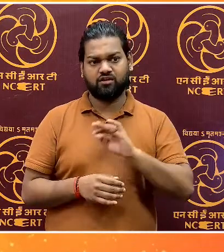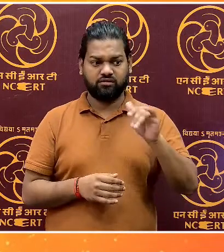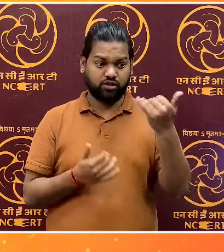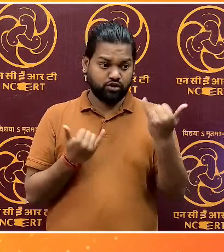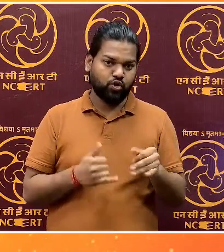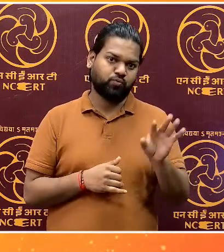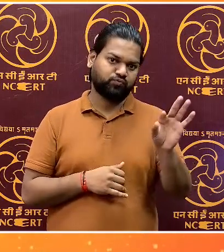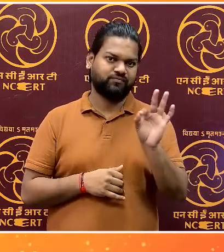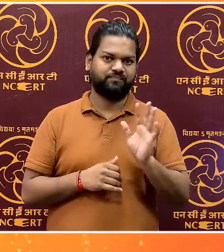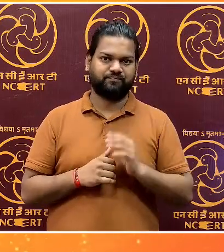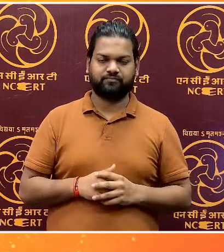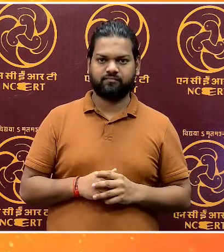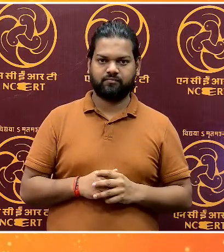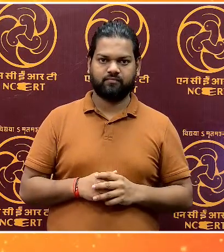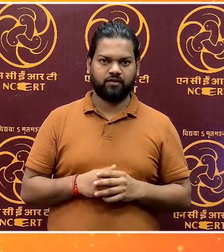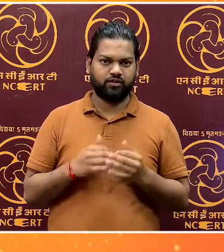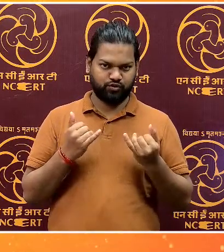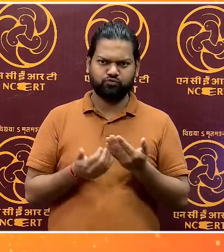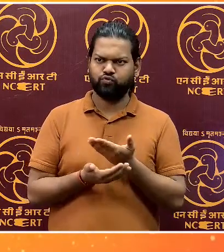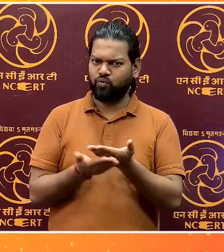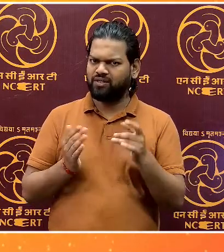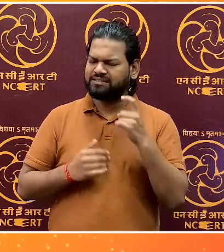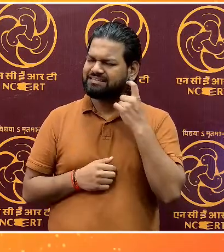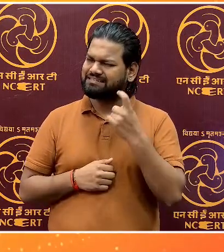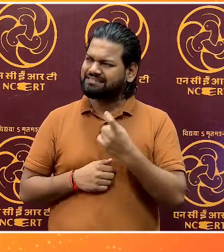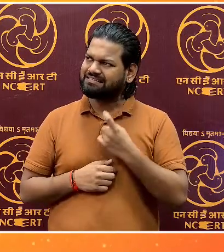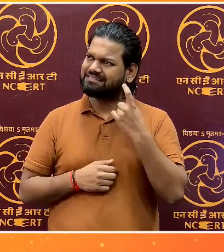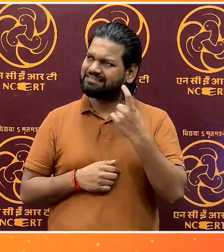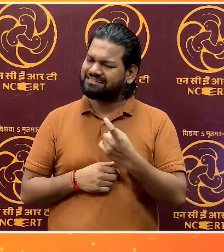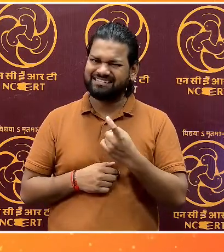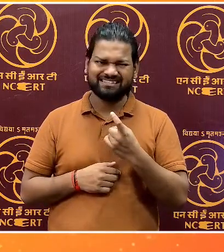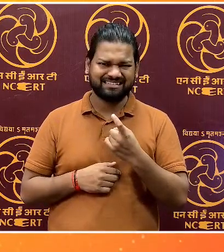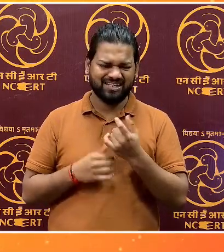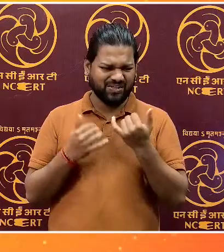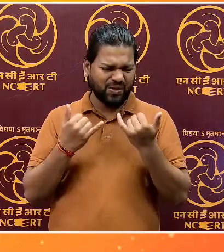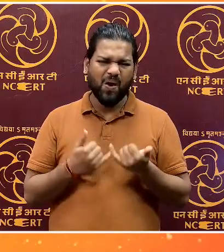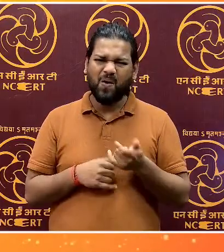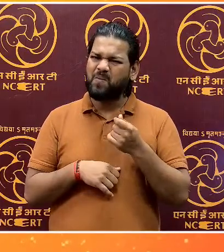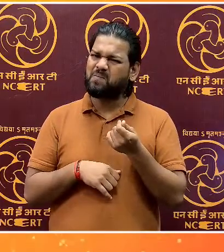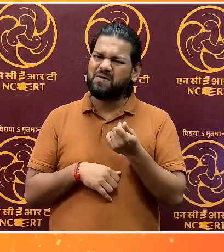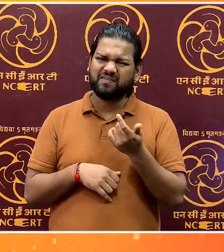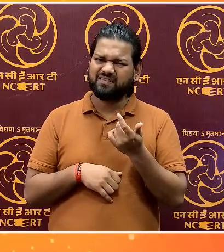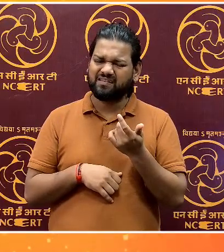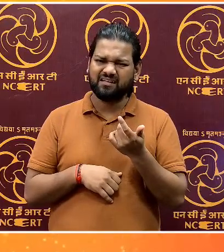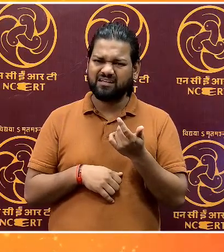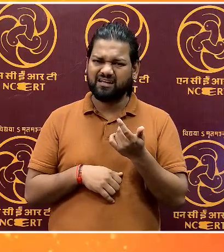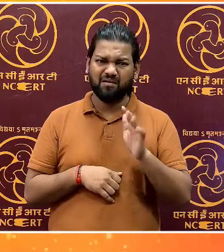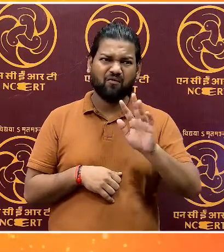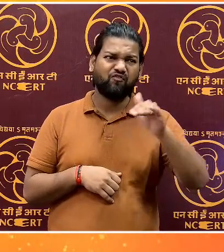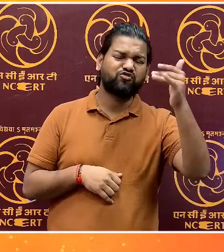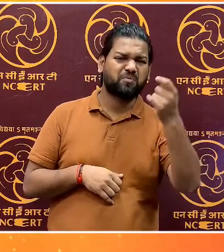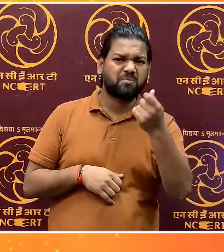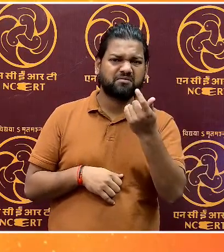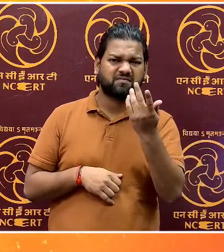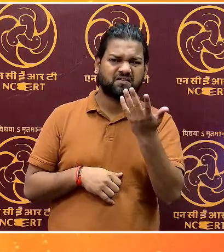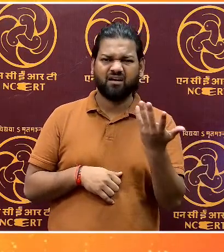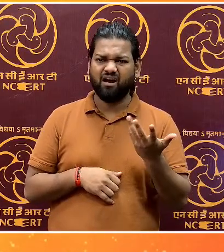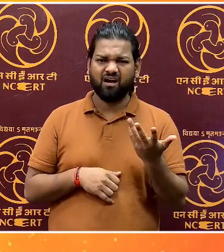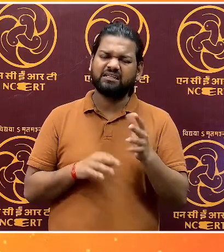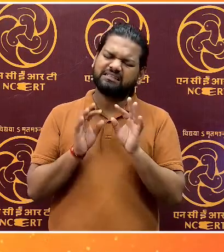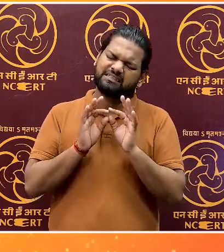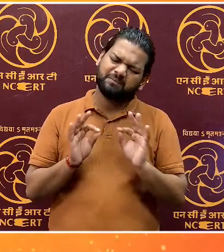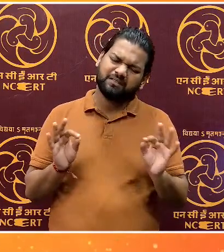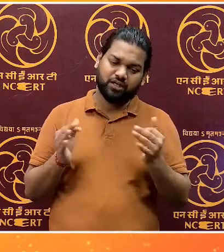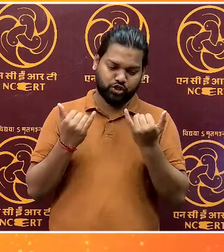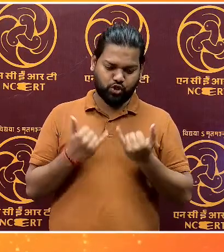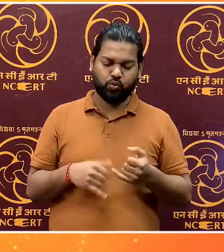money. Now you might be thinking that what is this present money or what is this future money? It is as simple as that.